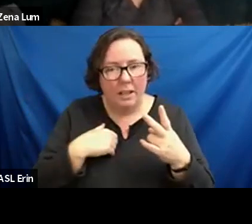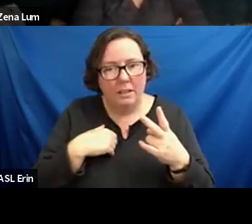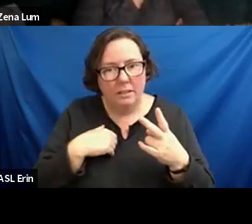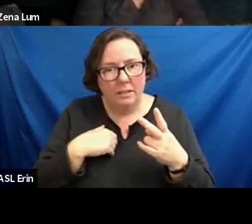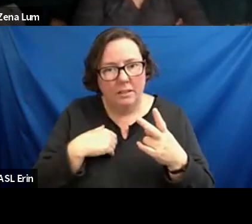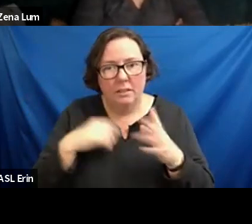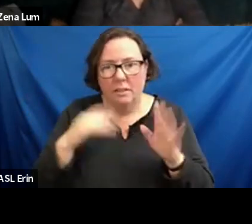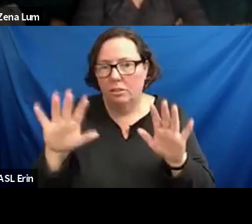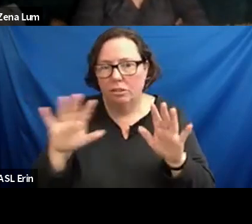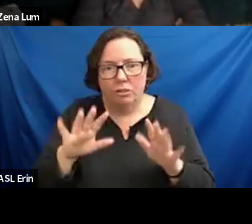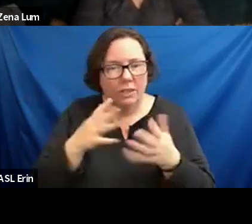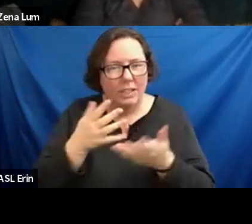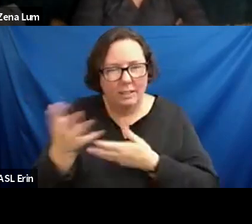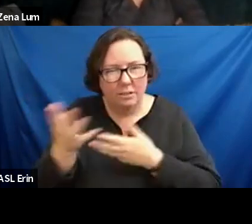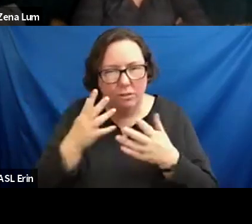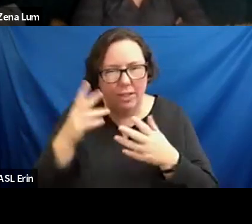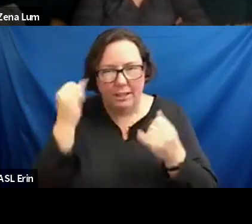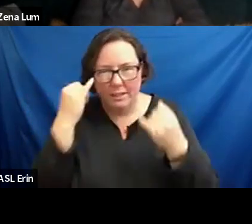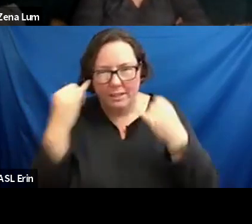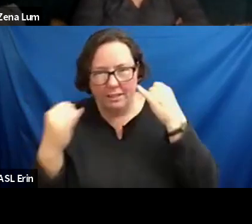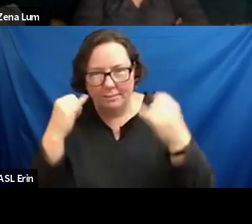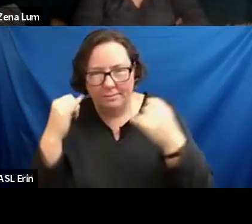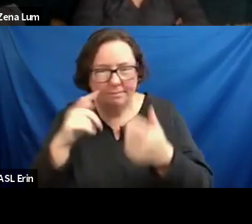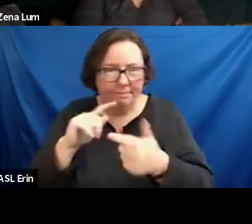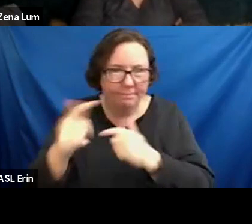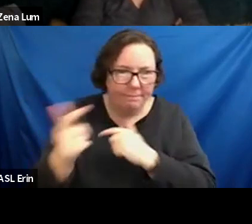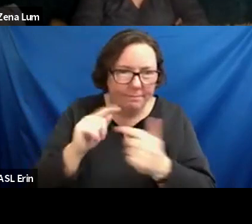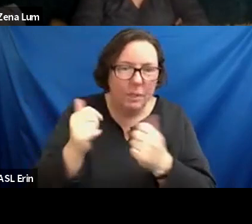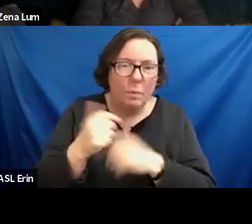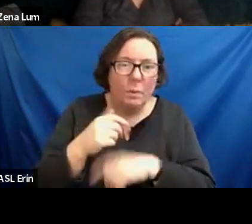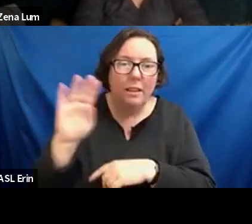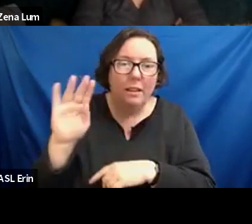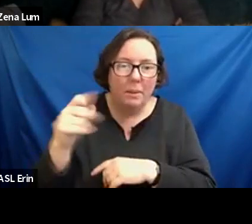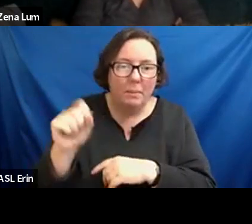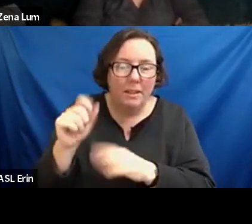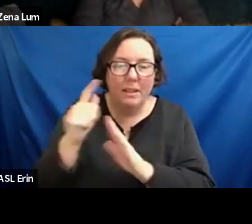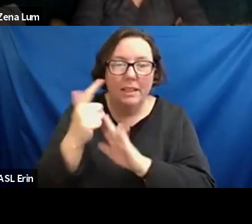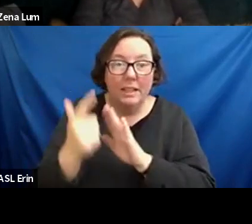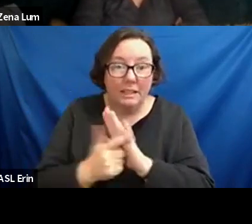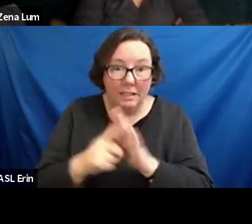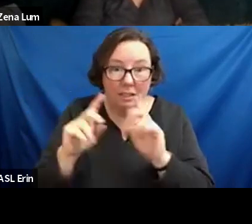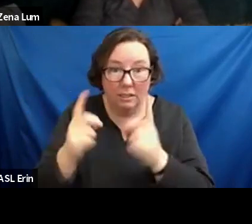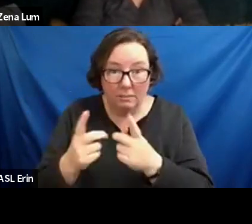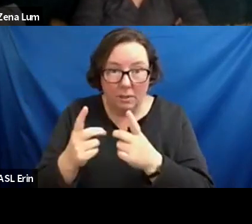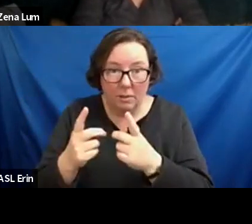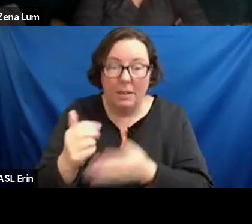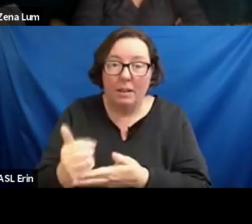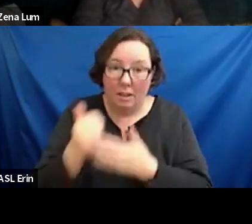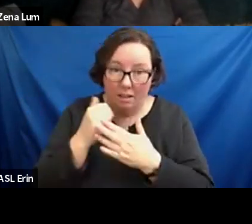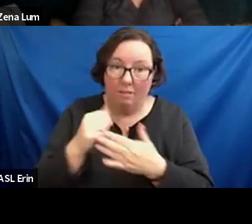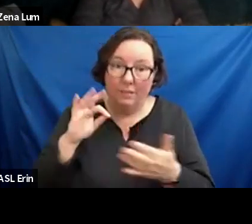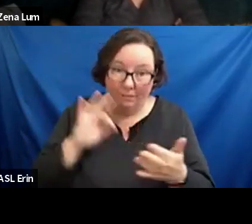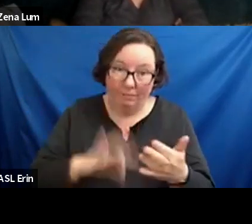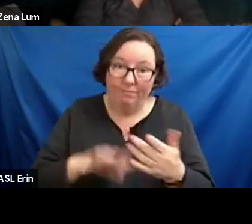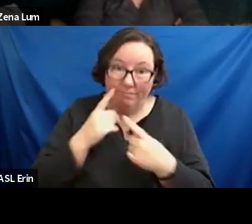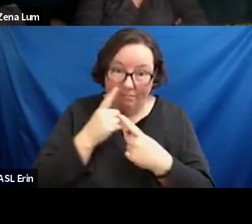a great exchange with BPS's legal department, and that paid off